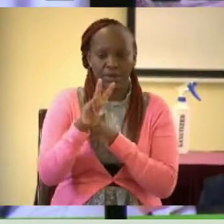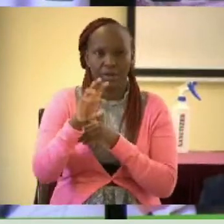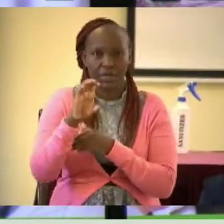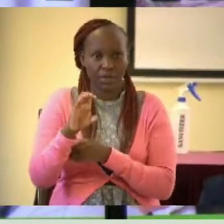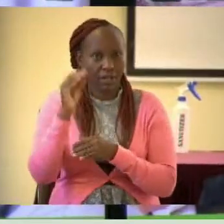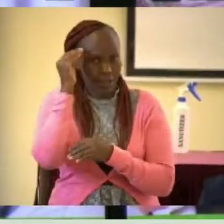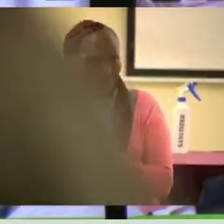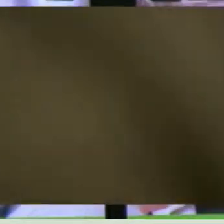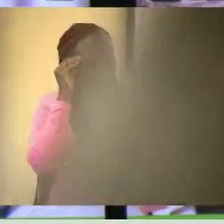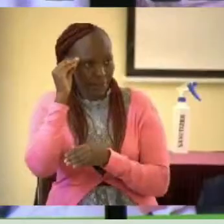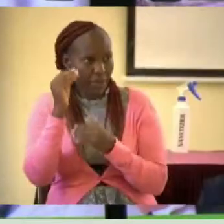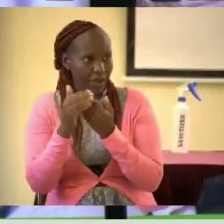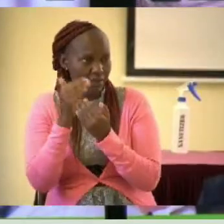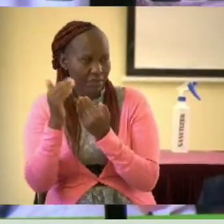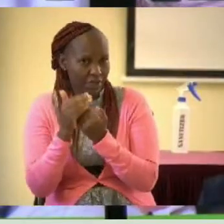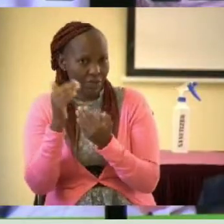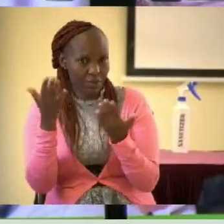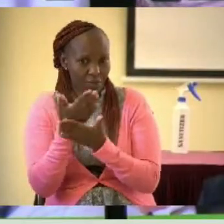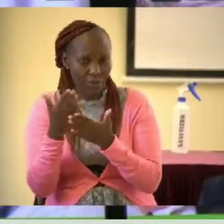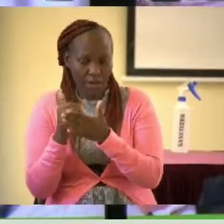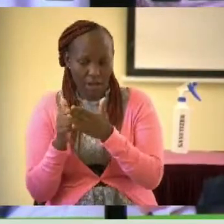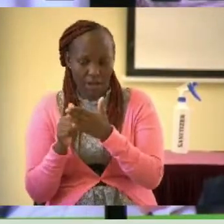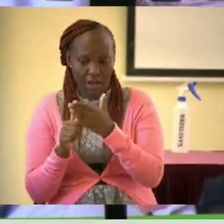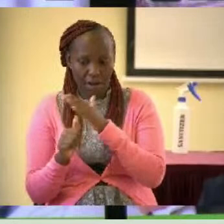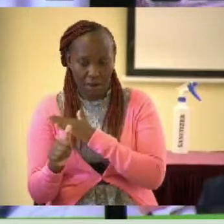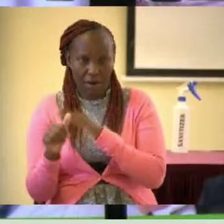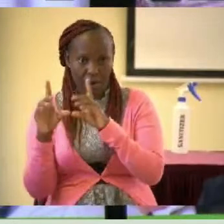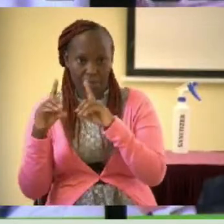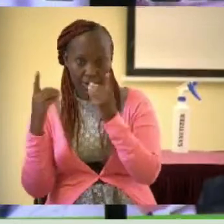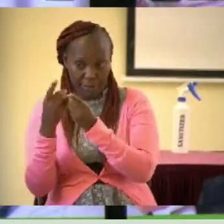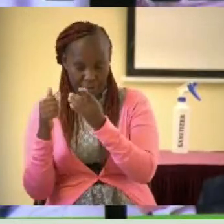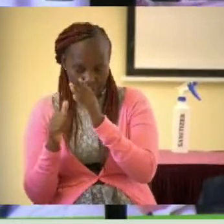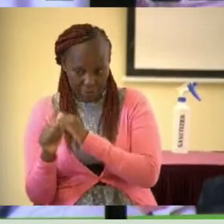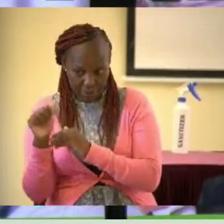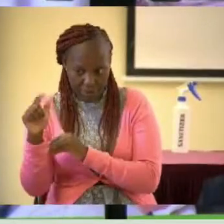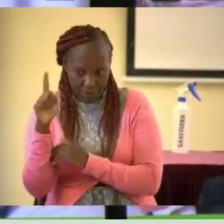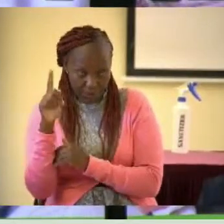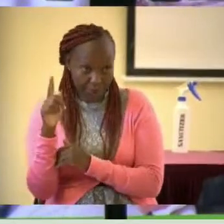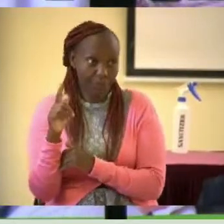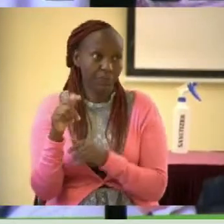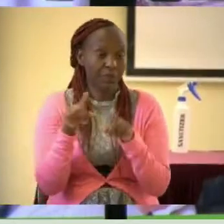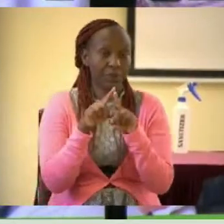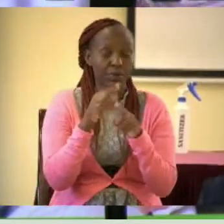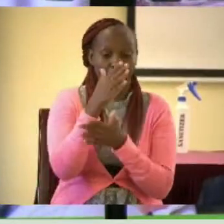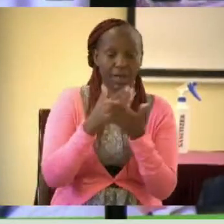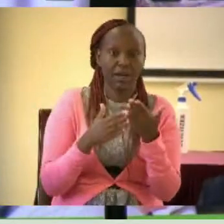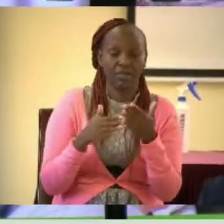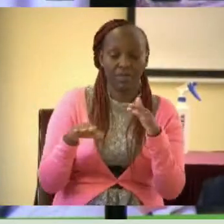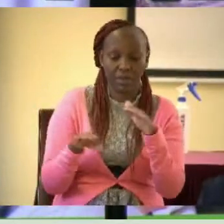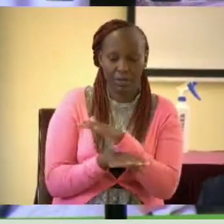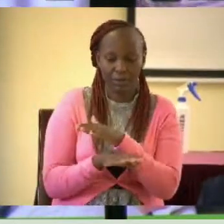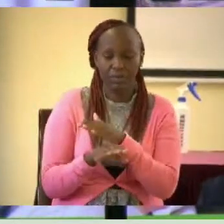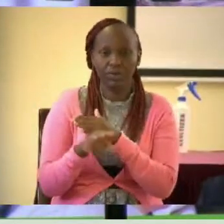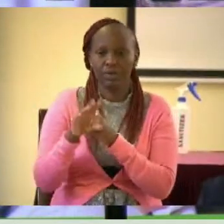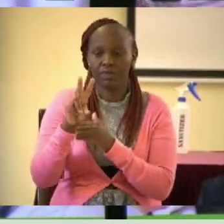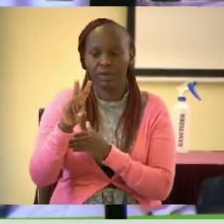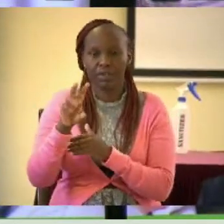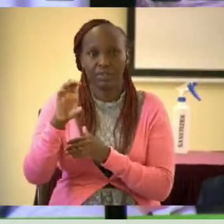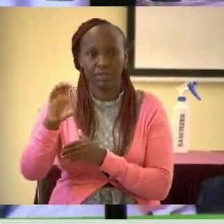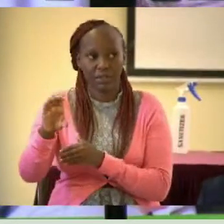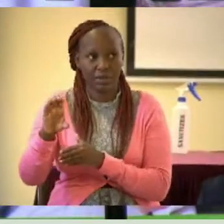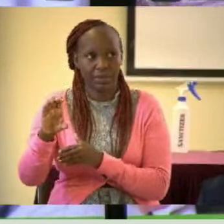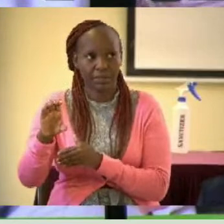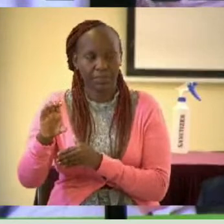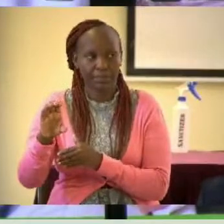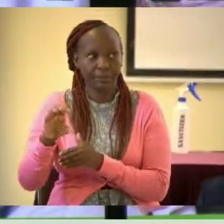Academic Affairs, where the faculty falls directly under, and also on behalf of the Deputy Vice Chancellor, Research and